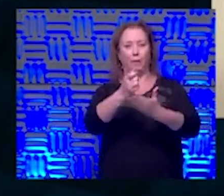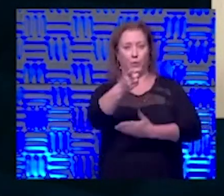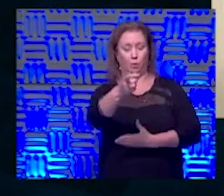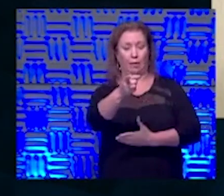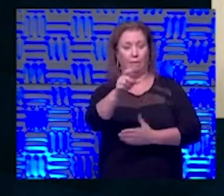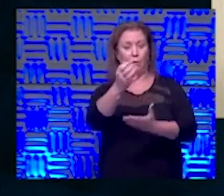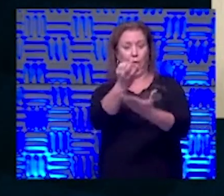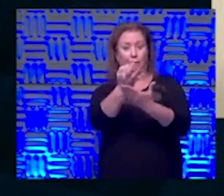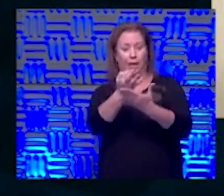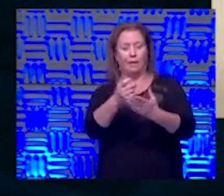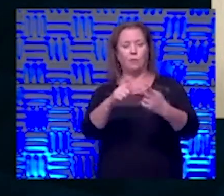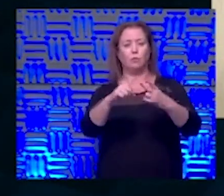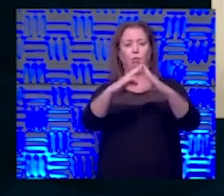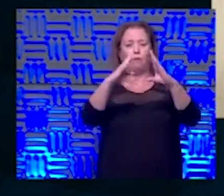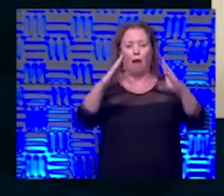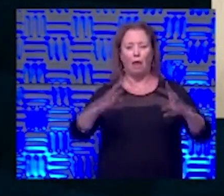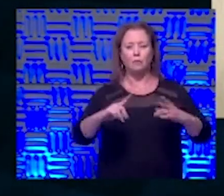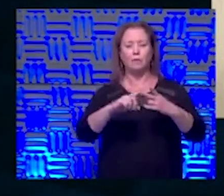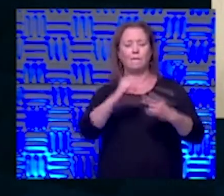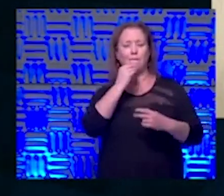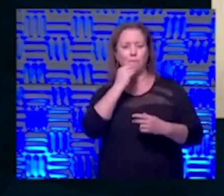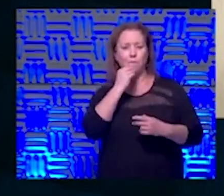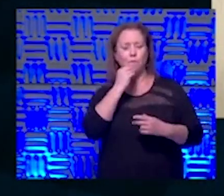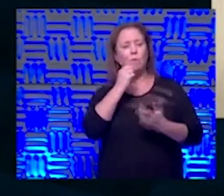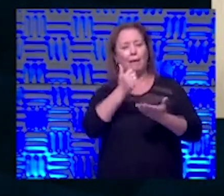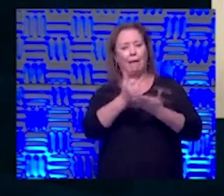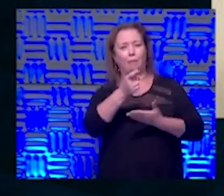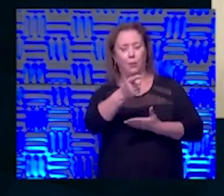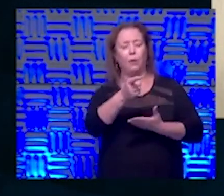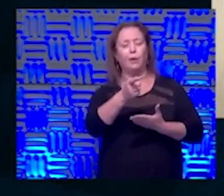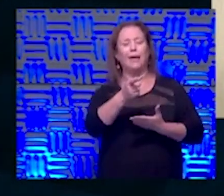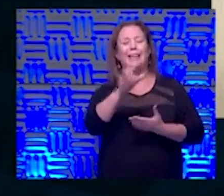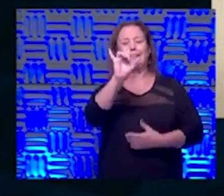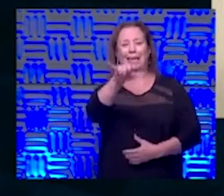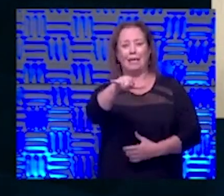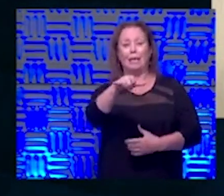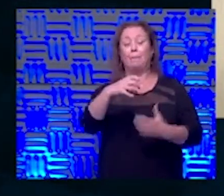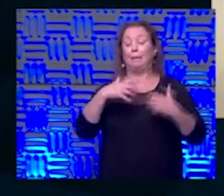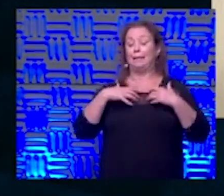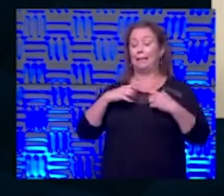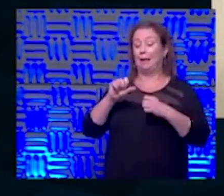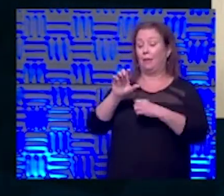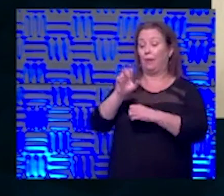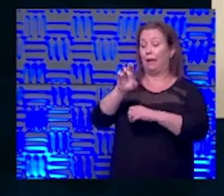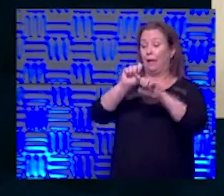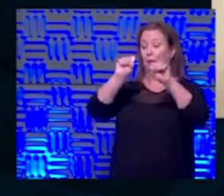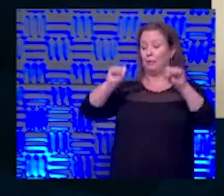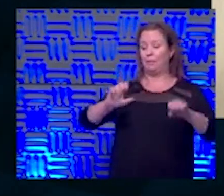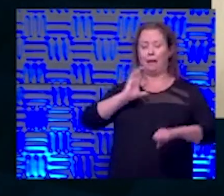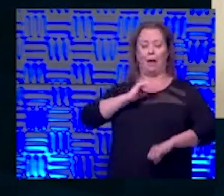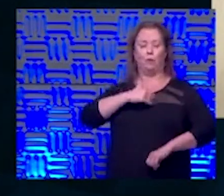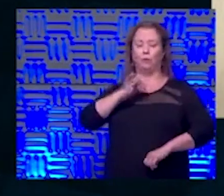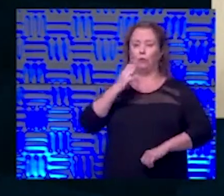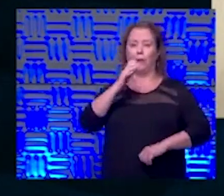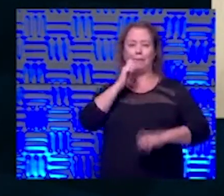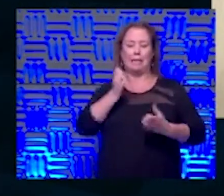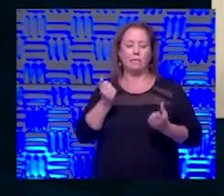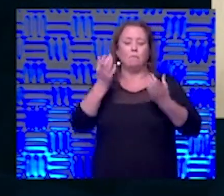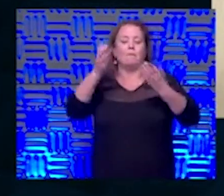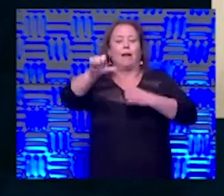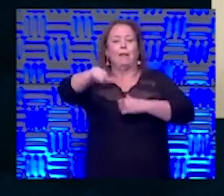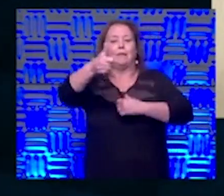need financial or housing or food resources. So I think although as a healthcare system, our job isn't to provide these other resources,